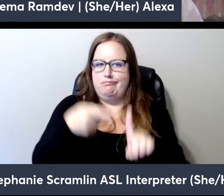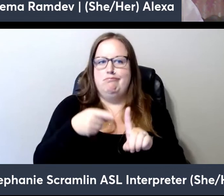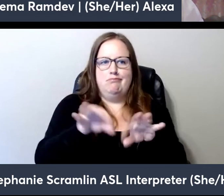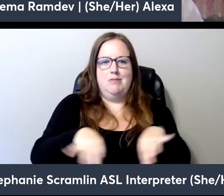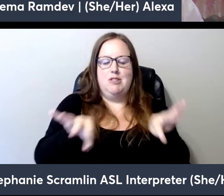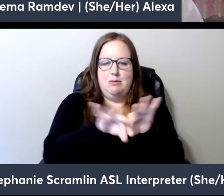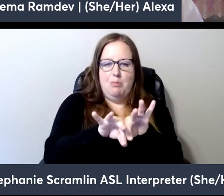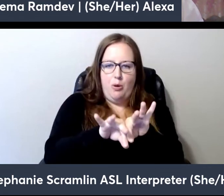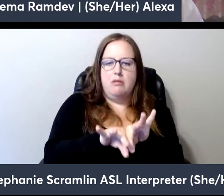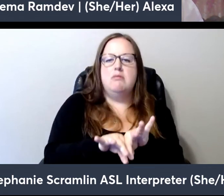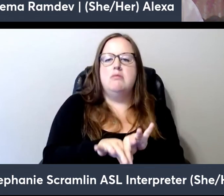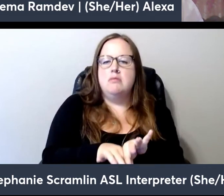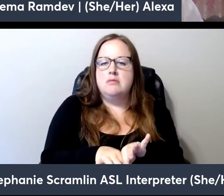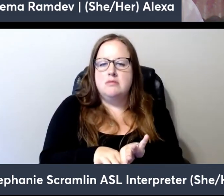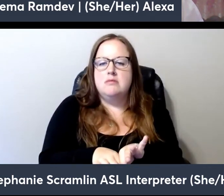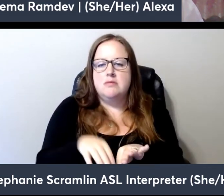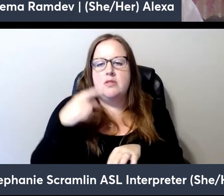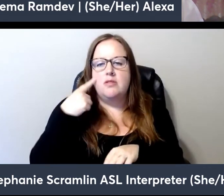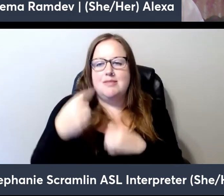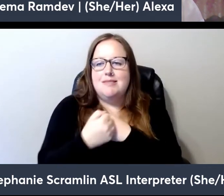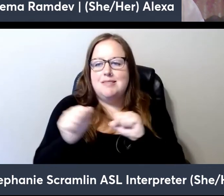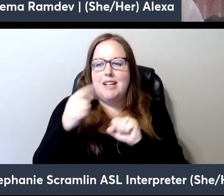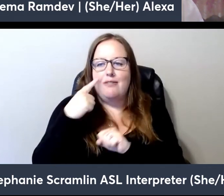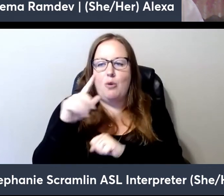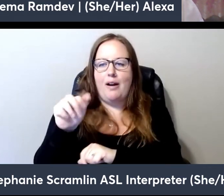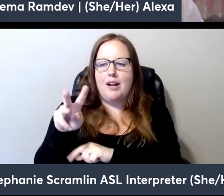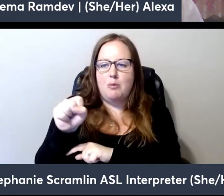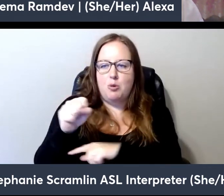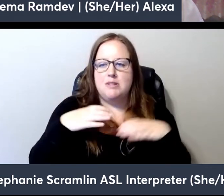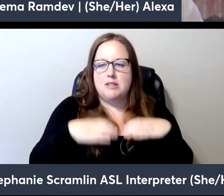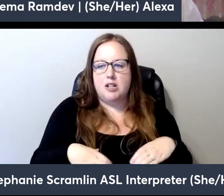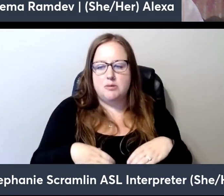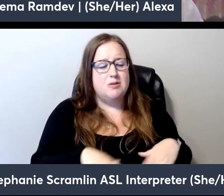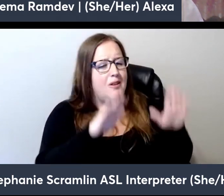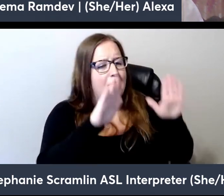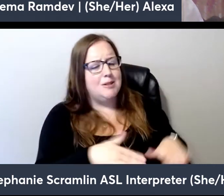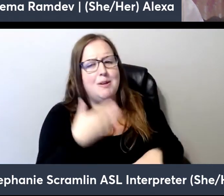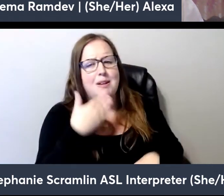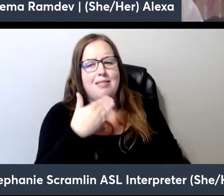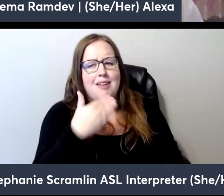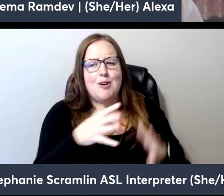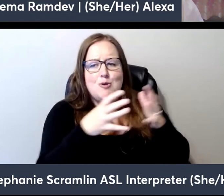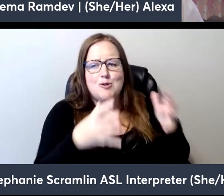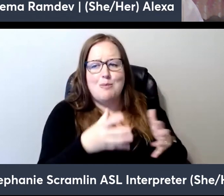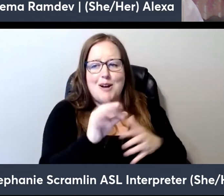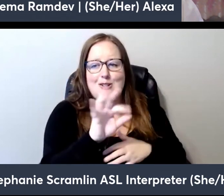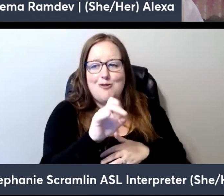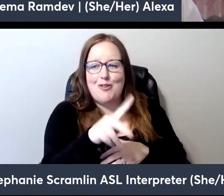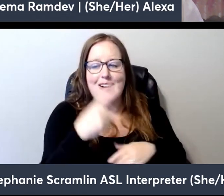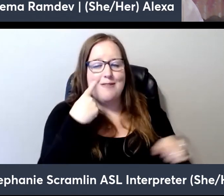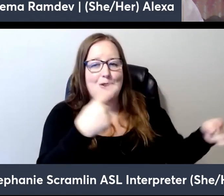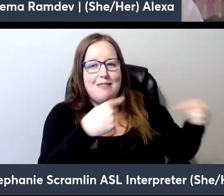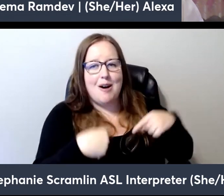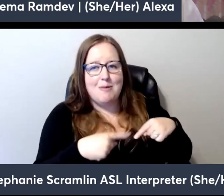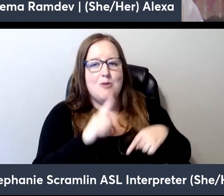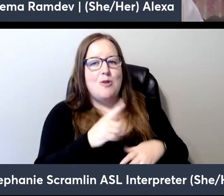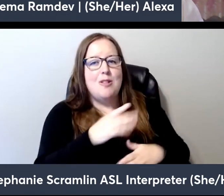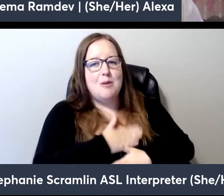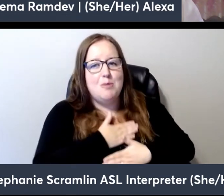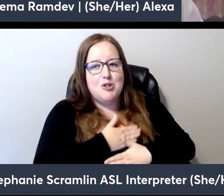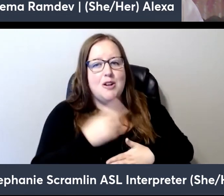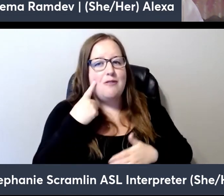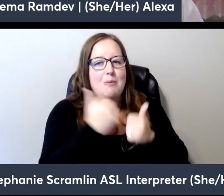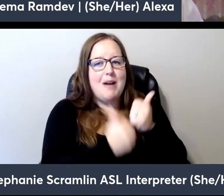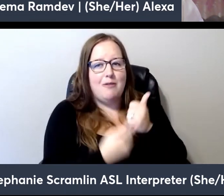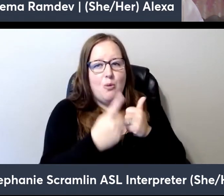for AWS customers. Yeah. Awesome. Hey, Frank, thank you so much for being here. Really Thank you. appreciate it from all of us at the